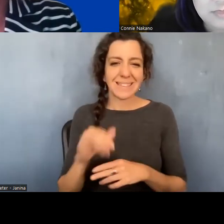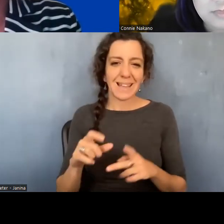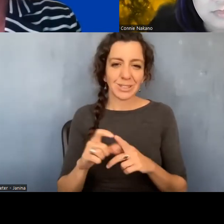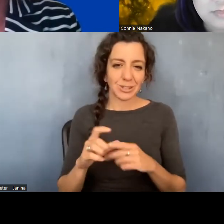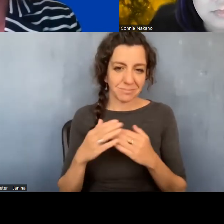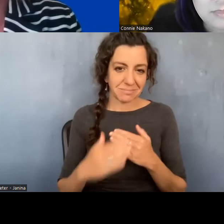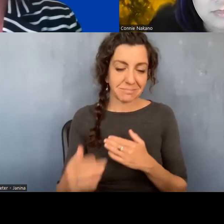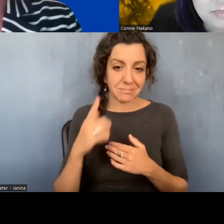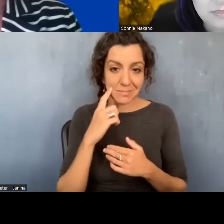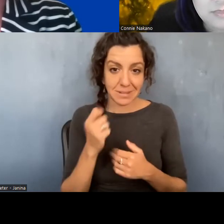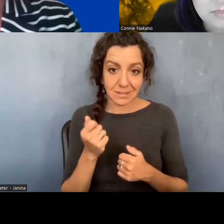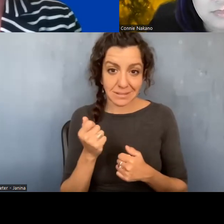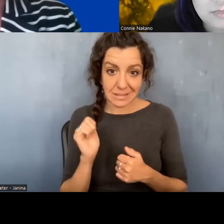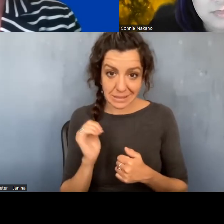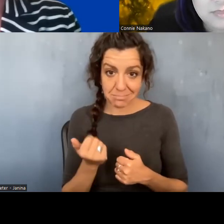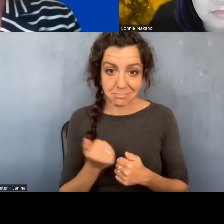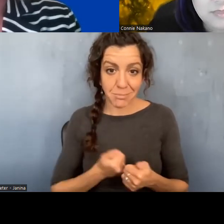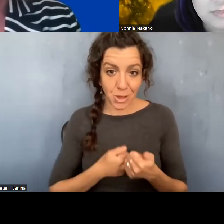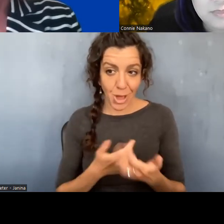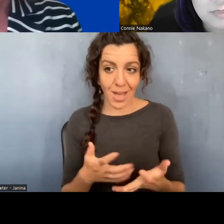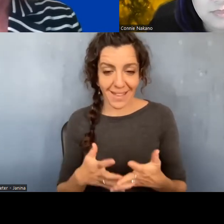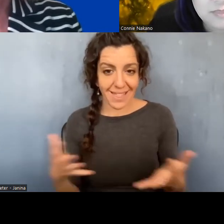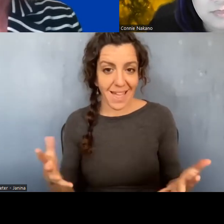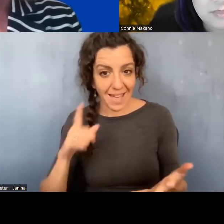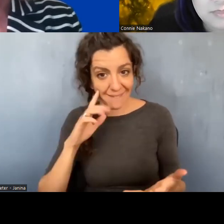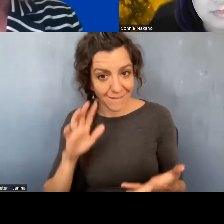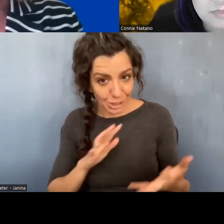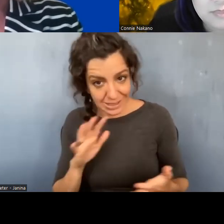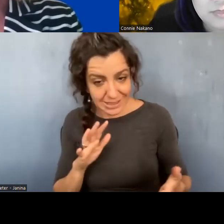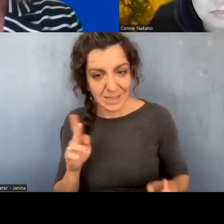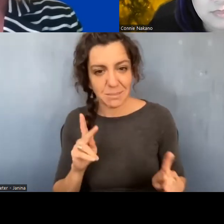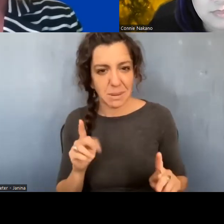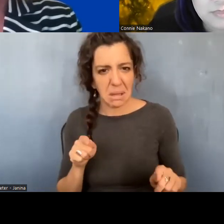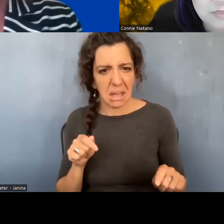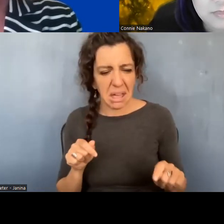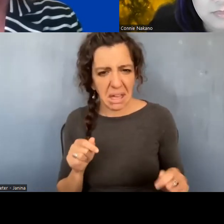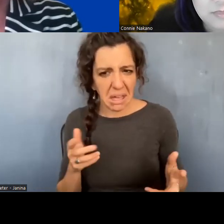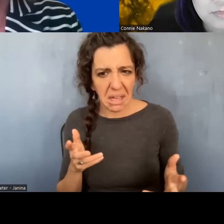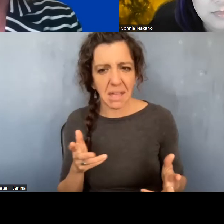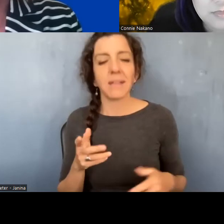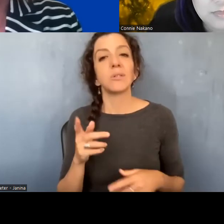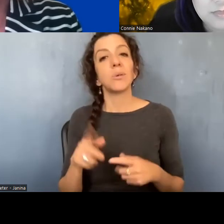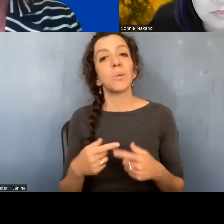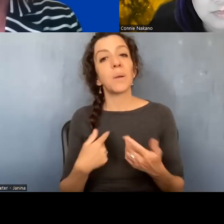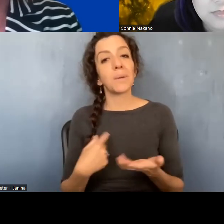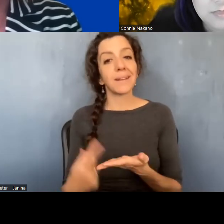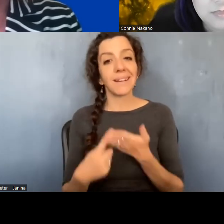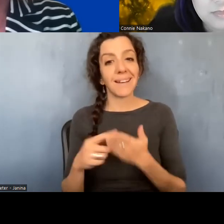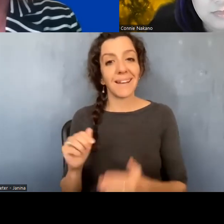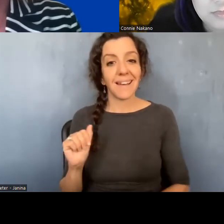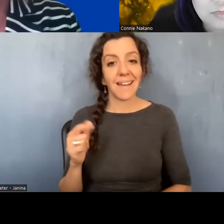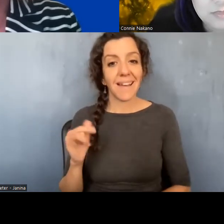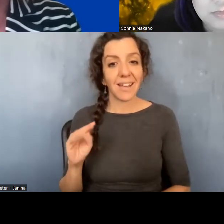of the confusion that it has created. So when we talk about the Aging and Disability